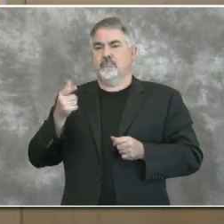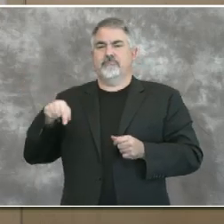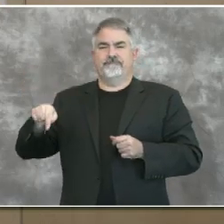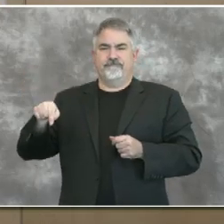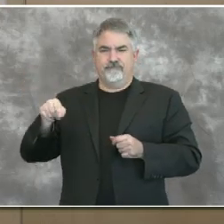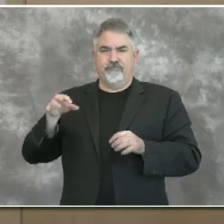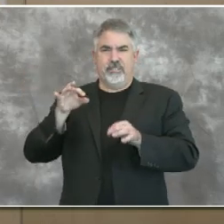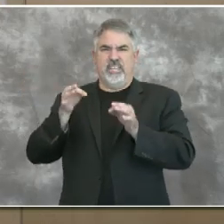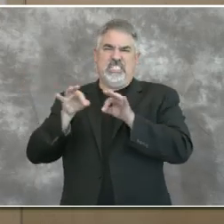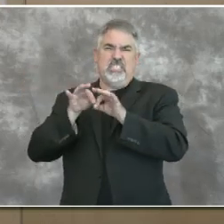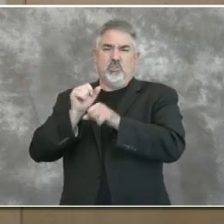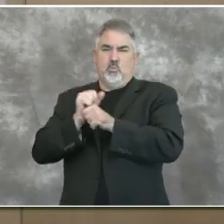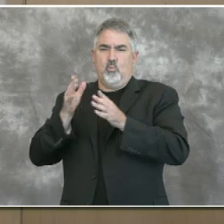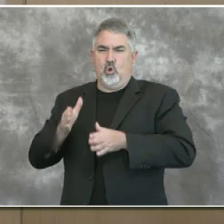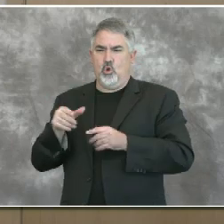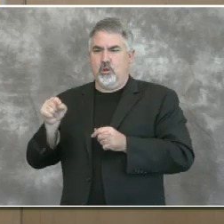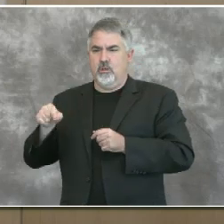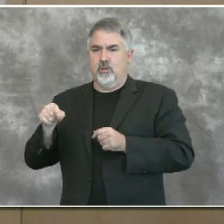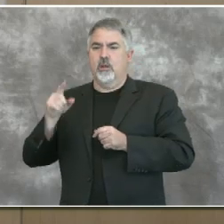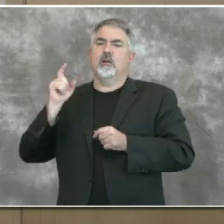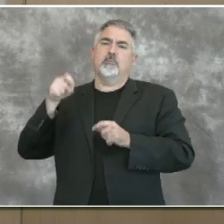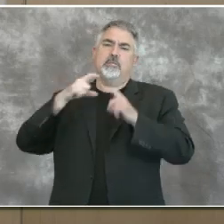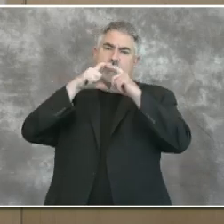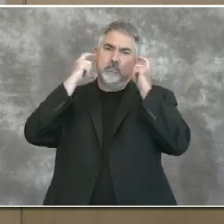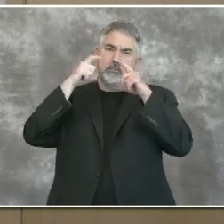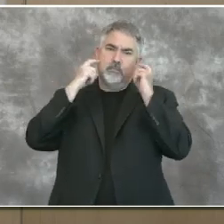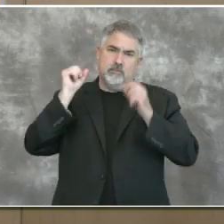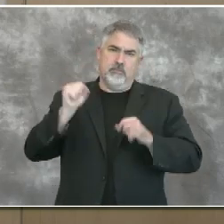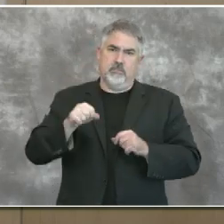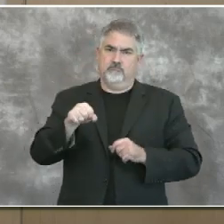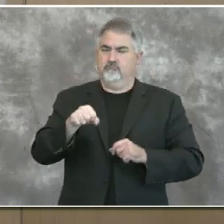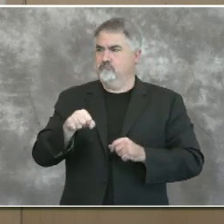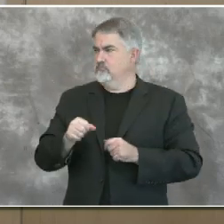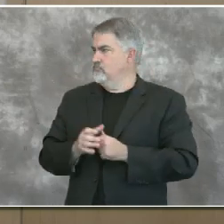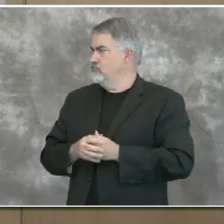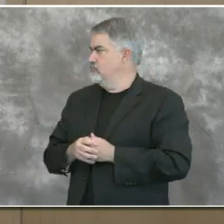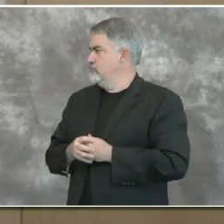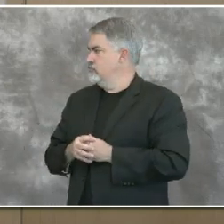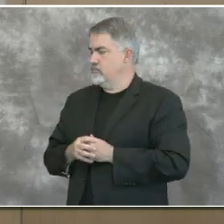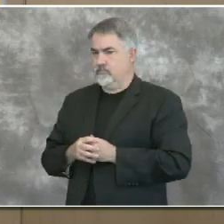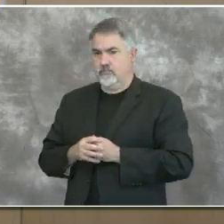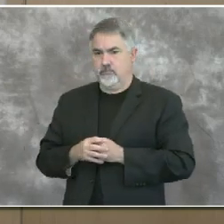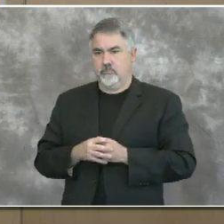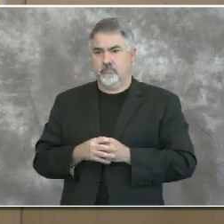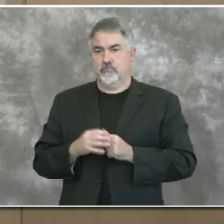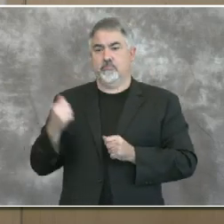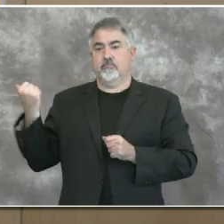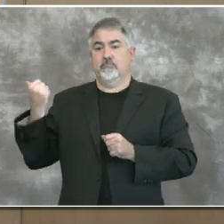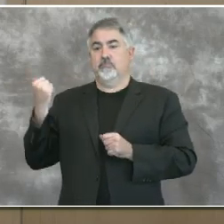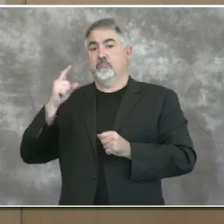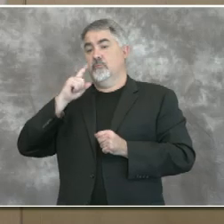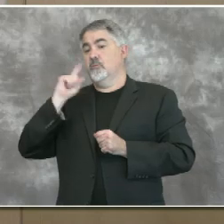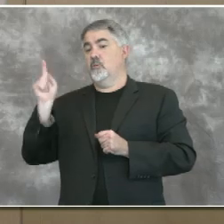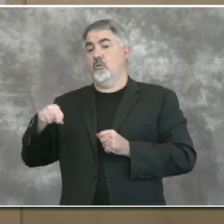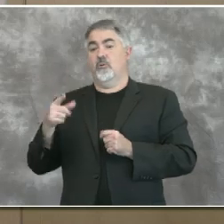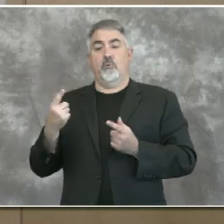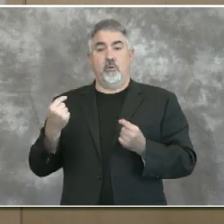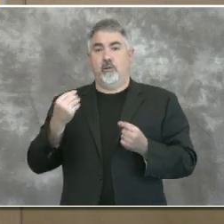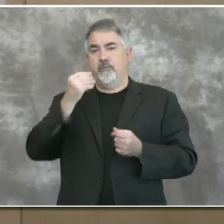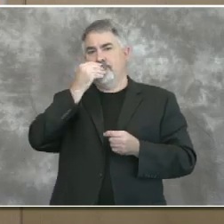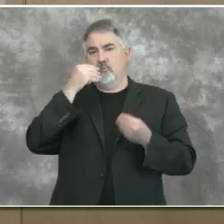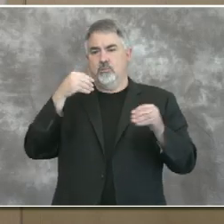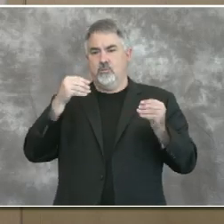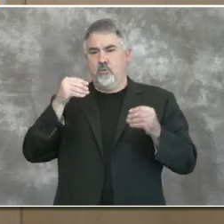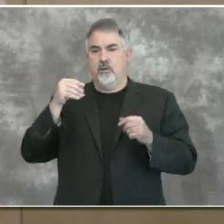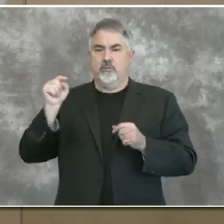to utilize the facial coverings. So the order initially included grocery stores, convenience